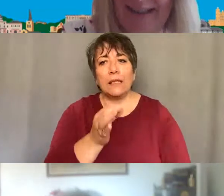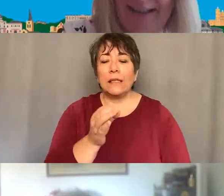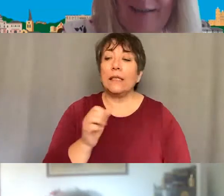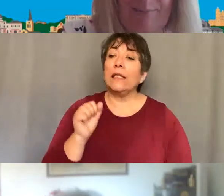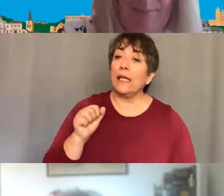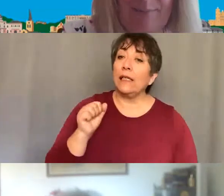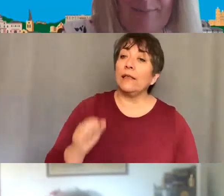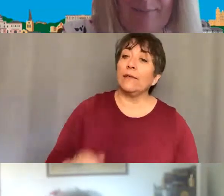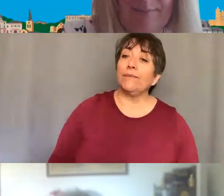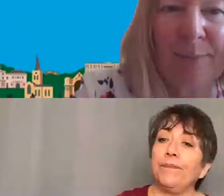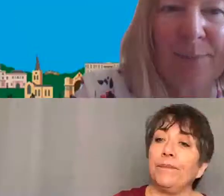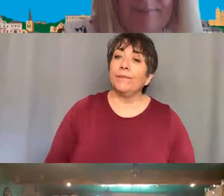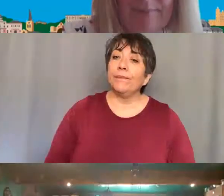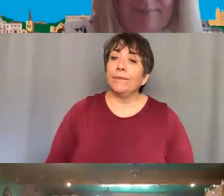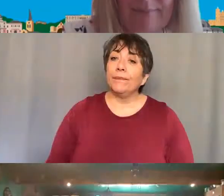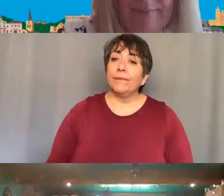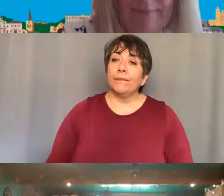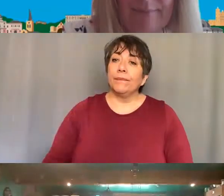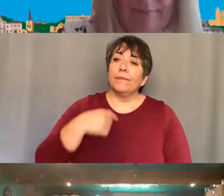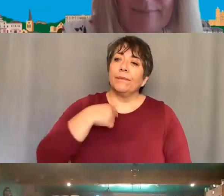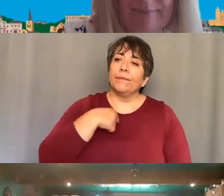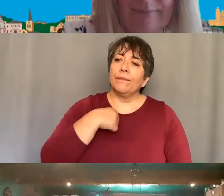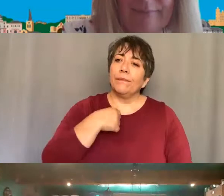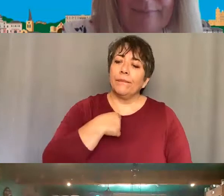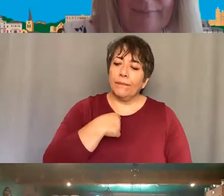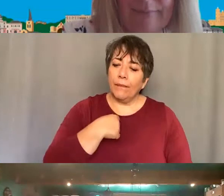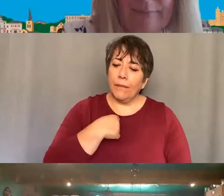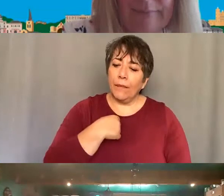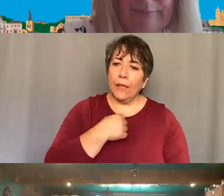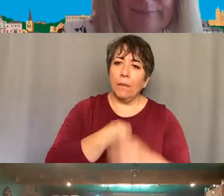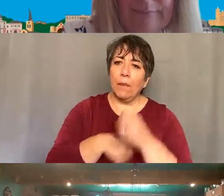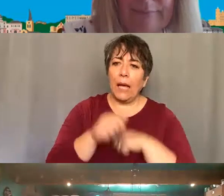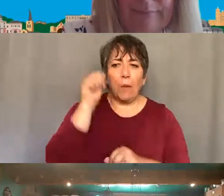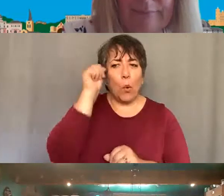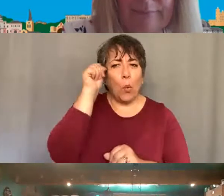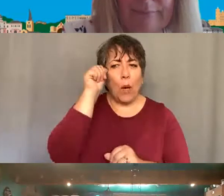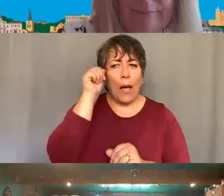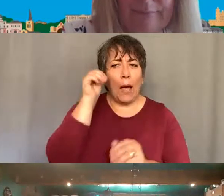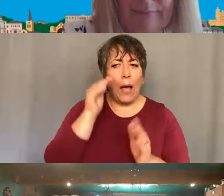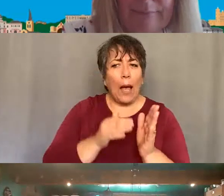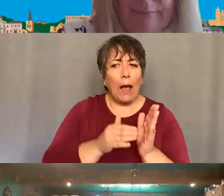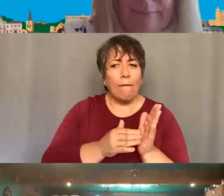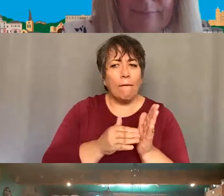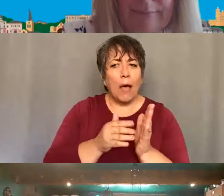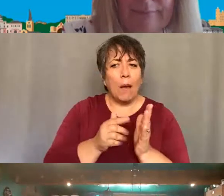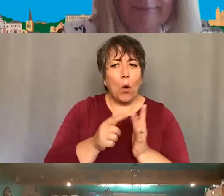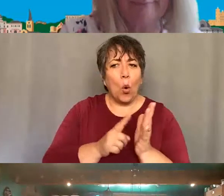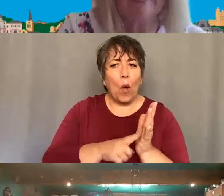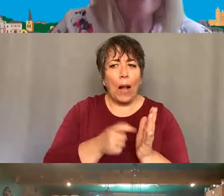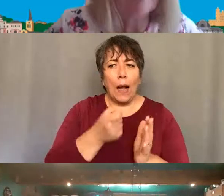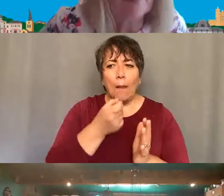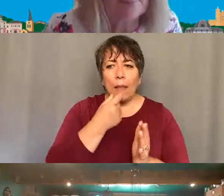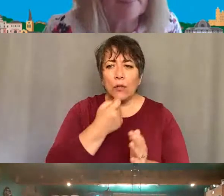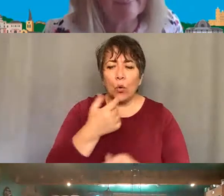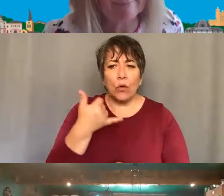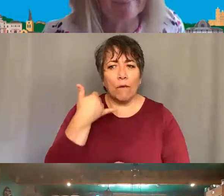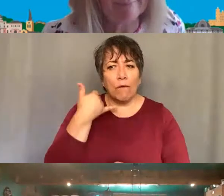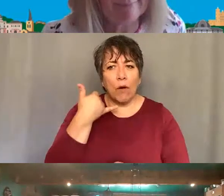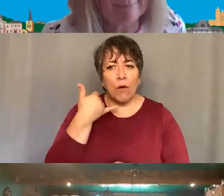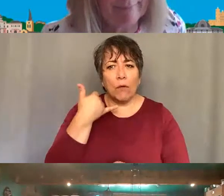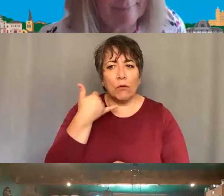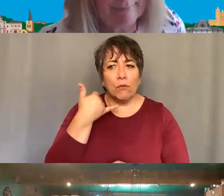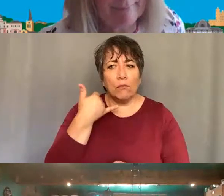Yes. I first became aware of the MOL 2-3 years ago when you were just starting out, and a presentation was